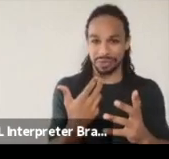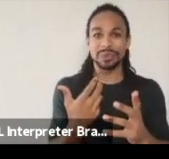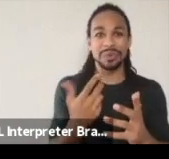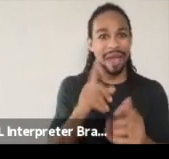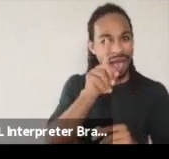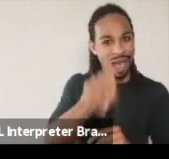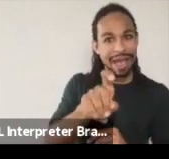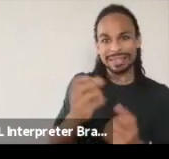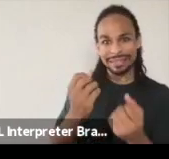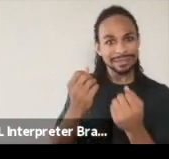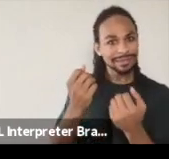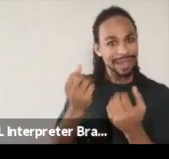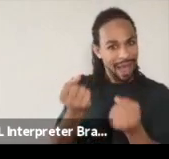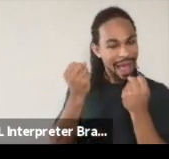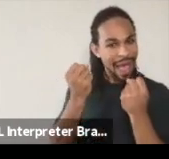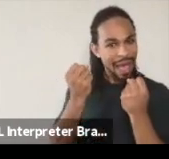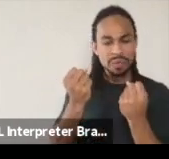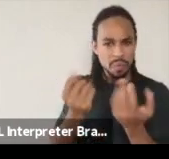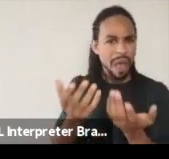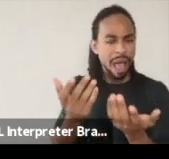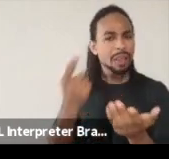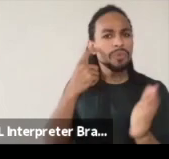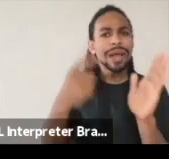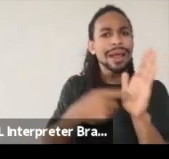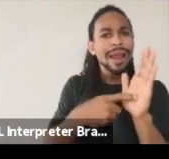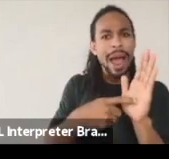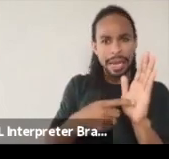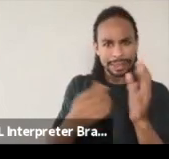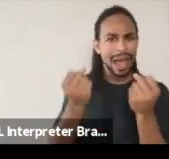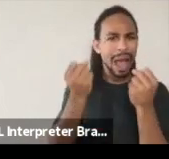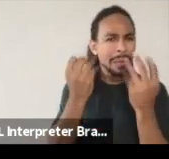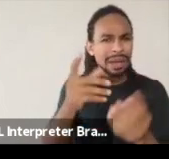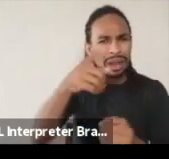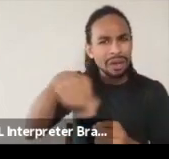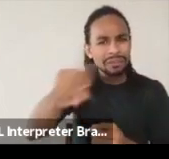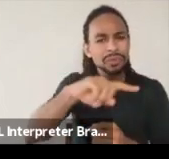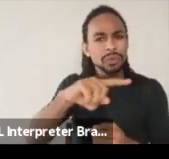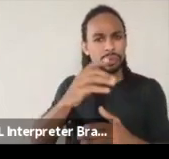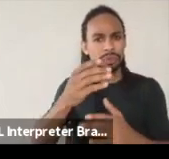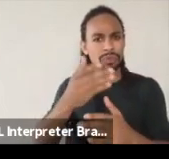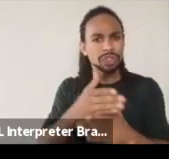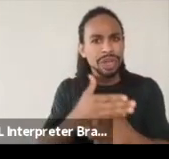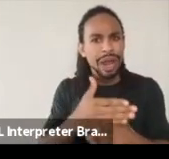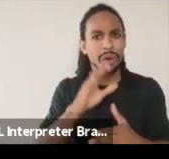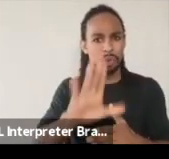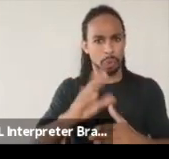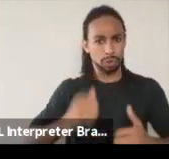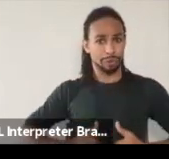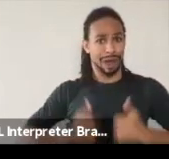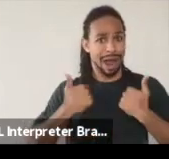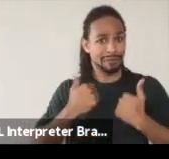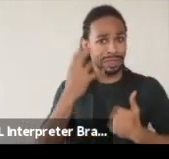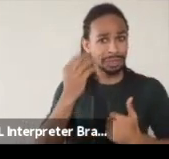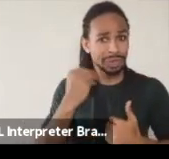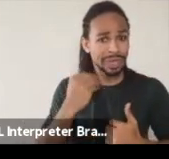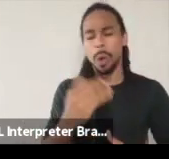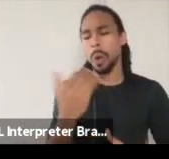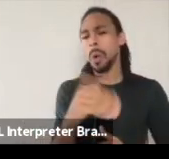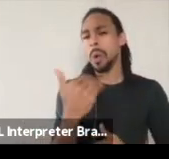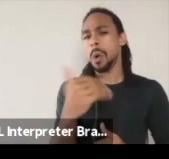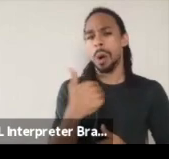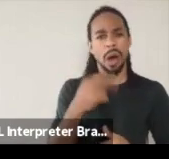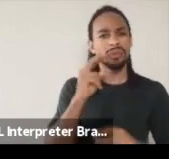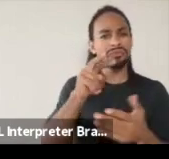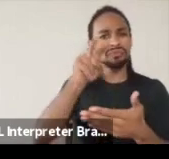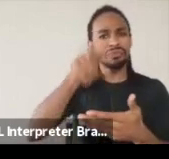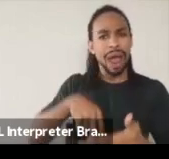to share a little bit about your survivorship. I read many, many, many disclosures of the ages at